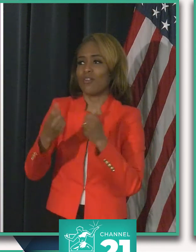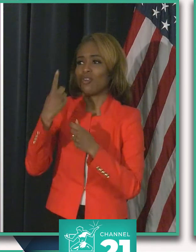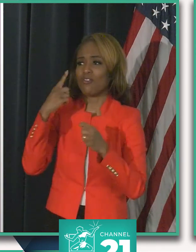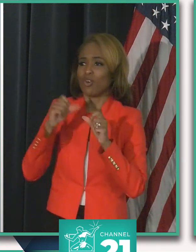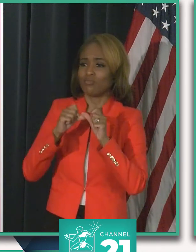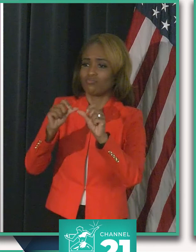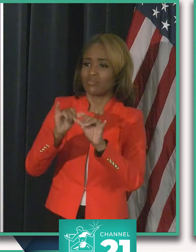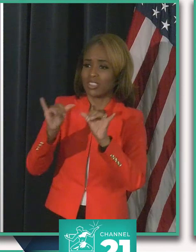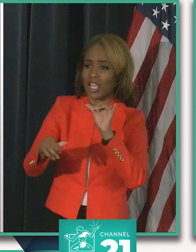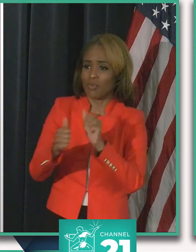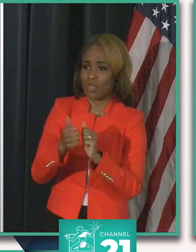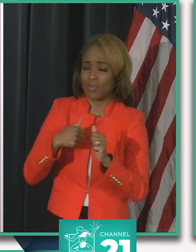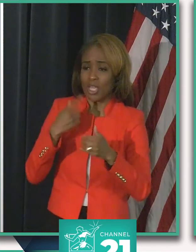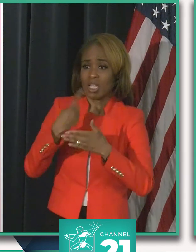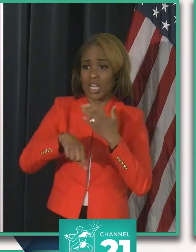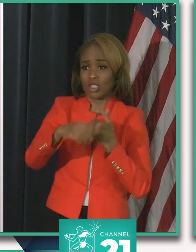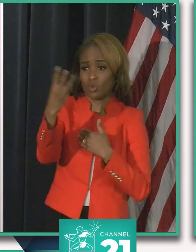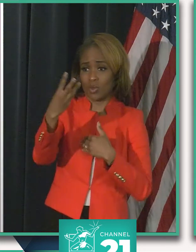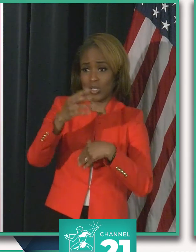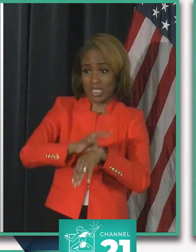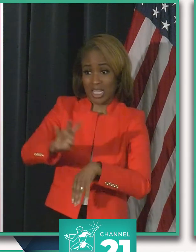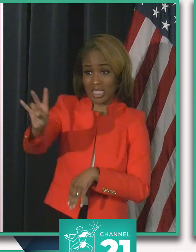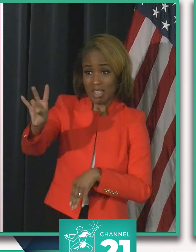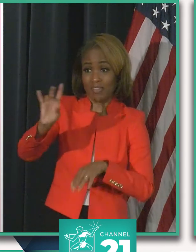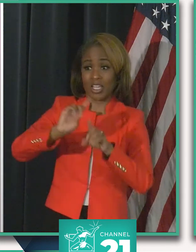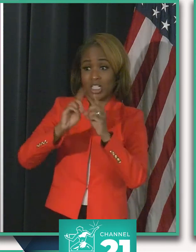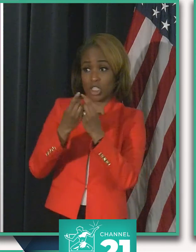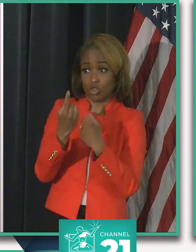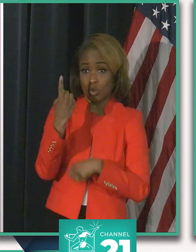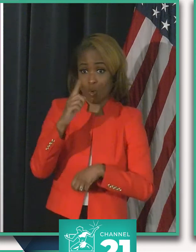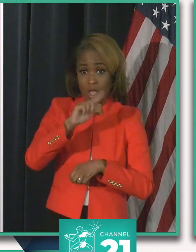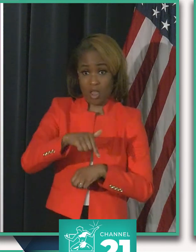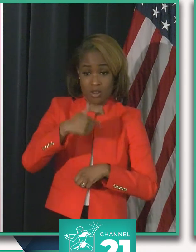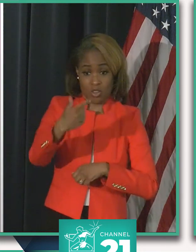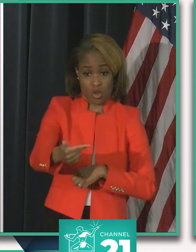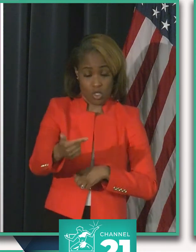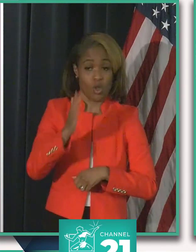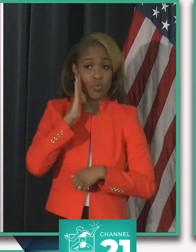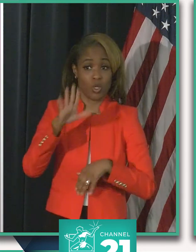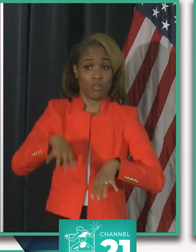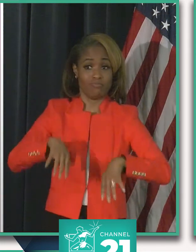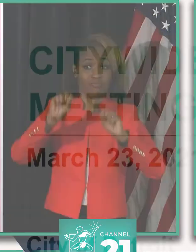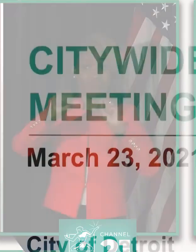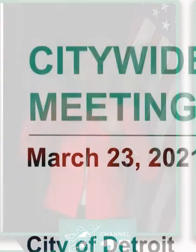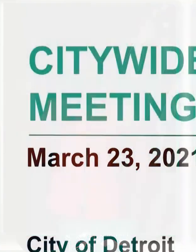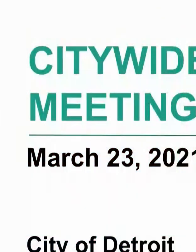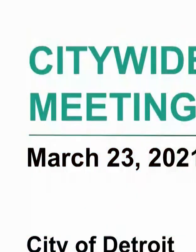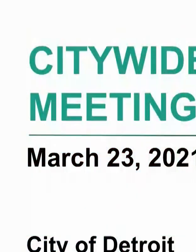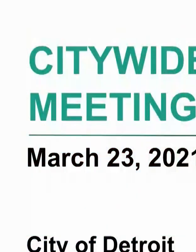me. And next Wednesday, 7 o'clock, District 1, we'll do this again. Have a great evening.